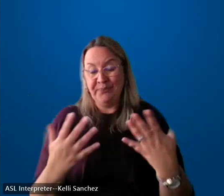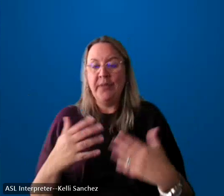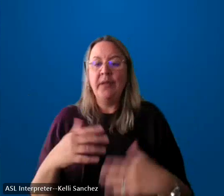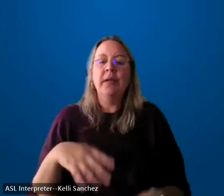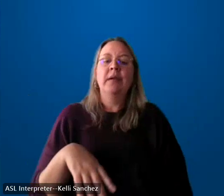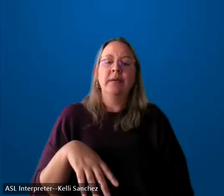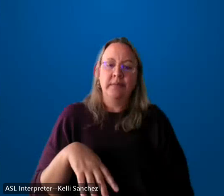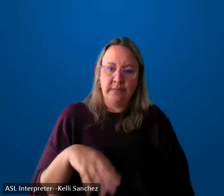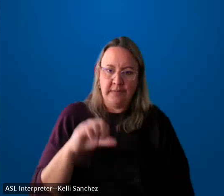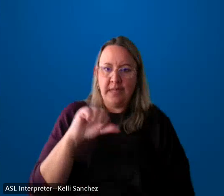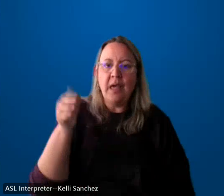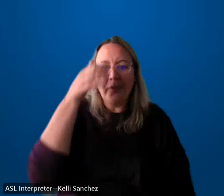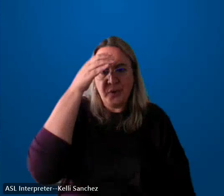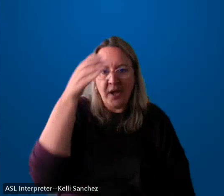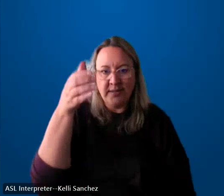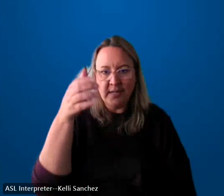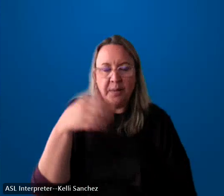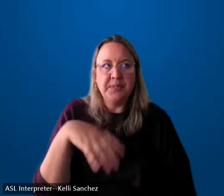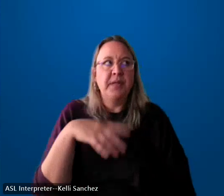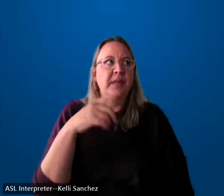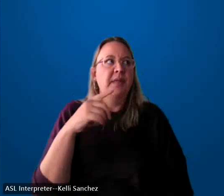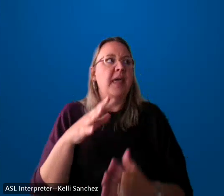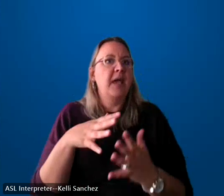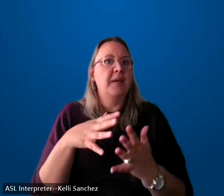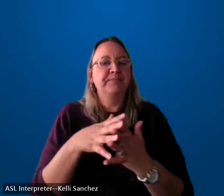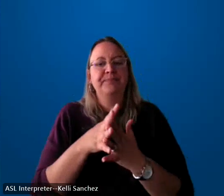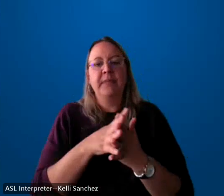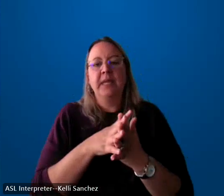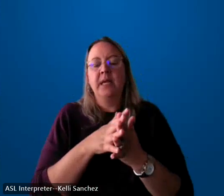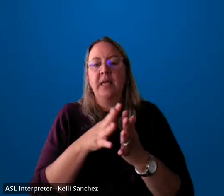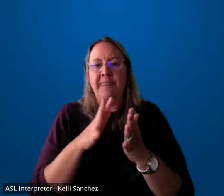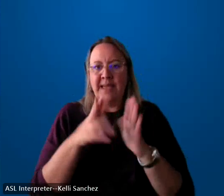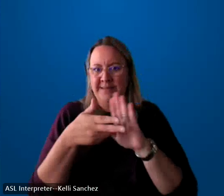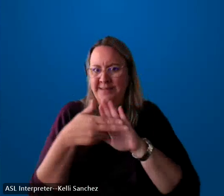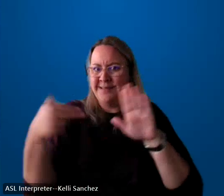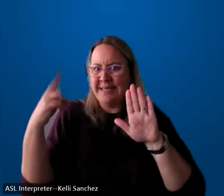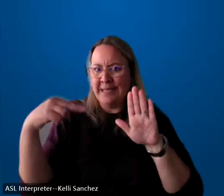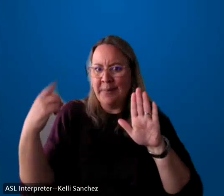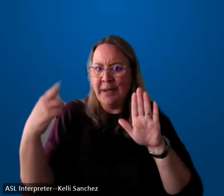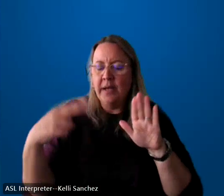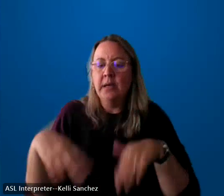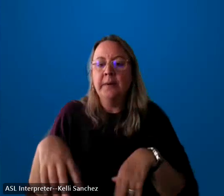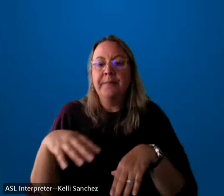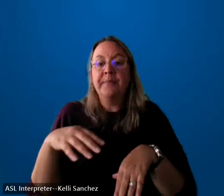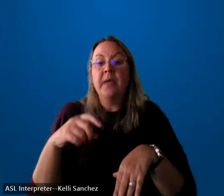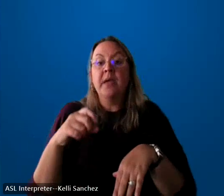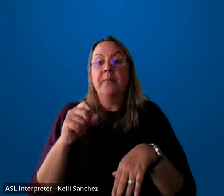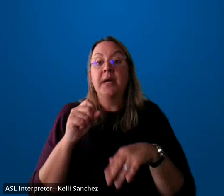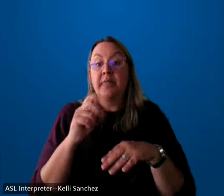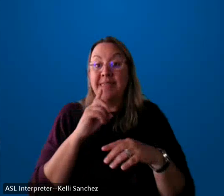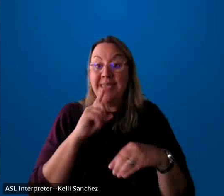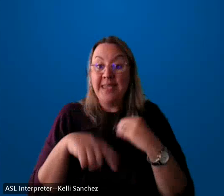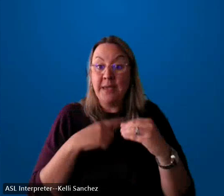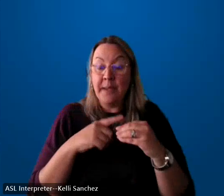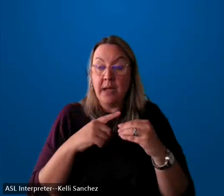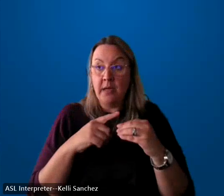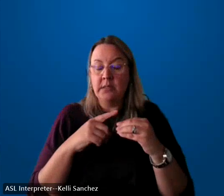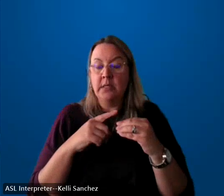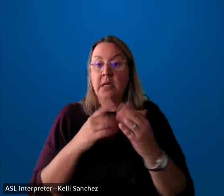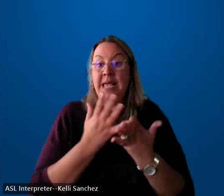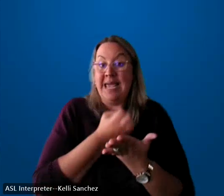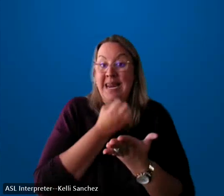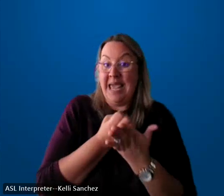otherizing concept, sort of that root of stigma. But, scaling it back out and looking at it in